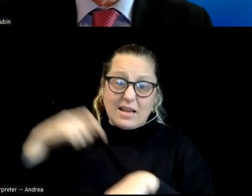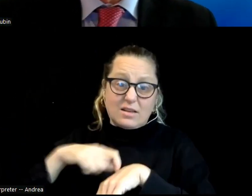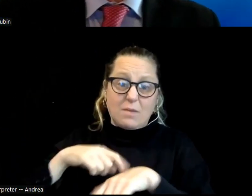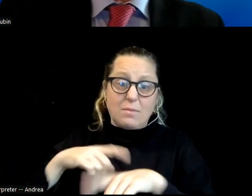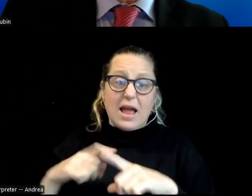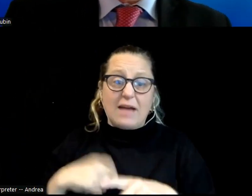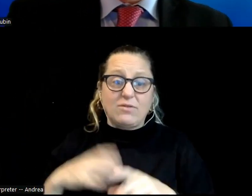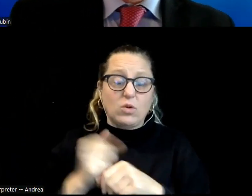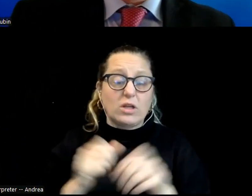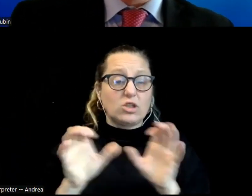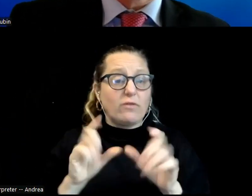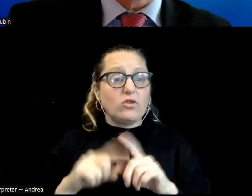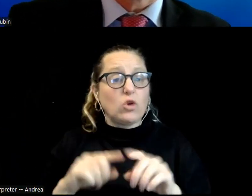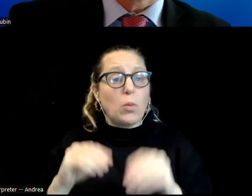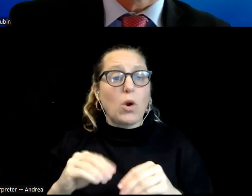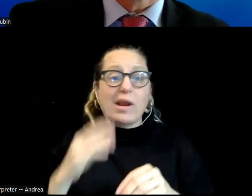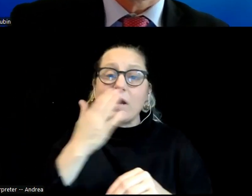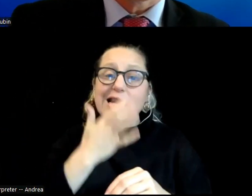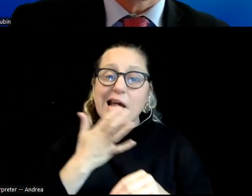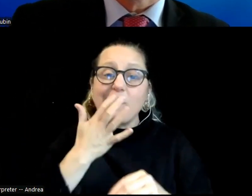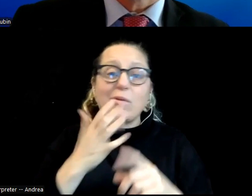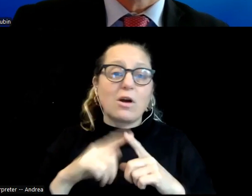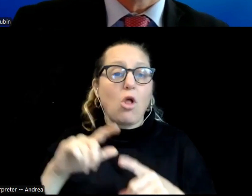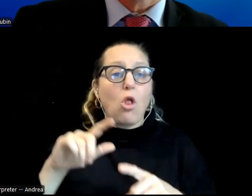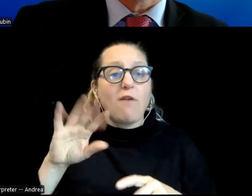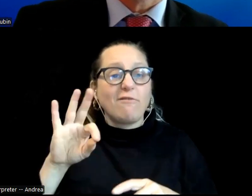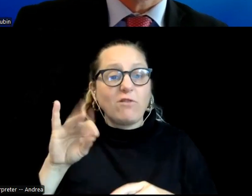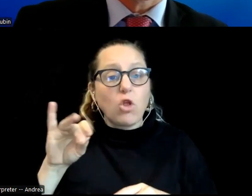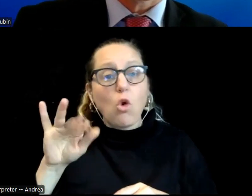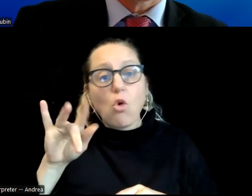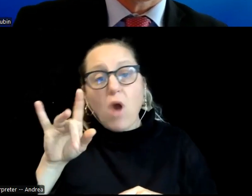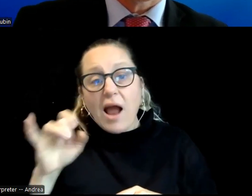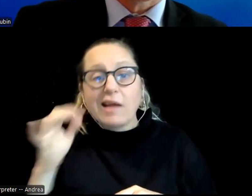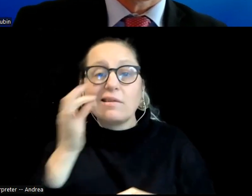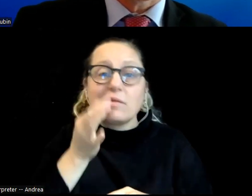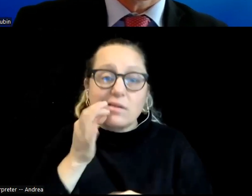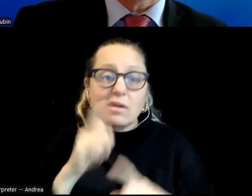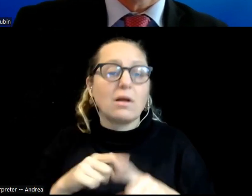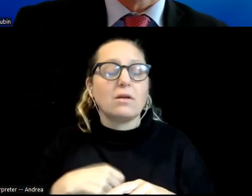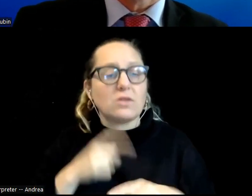and fluoride, so I had those too. We took our state boards,